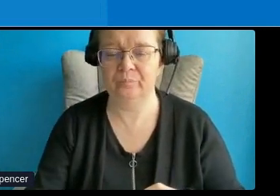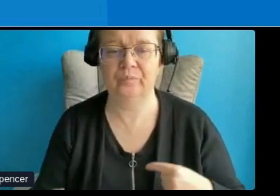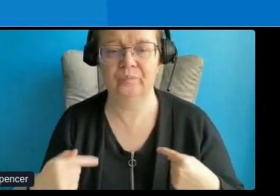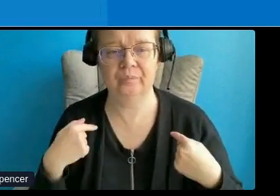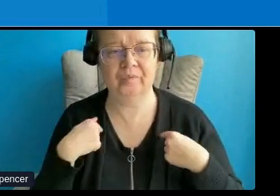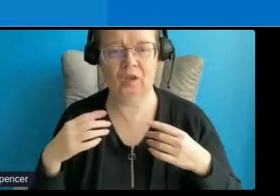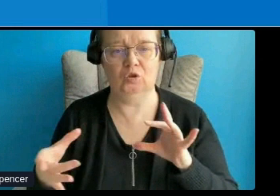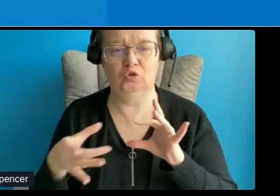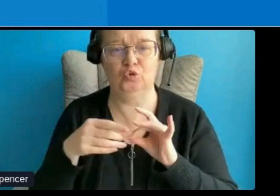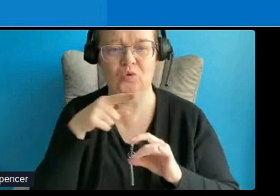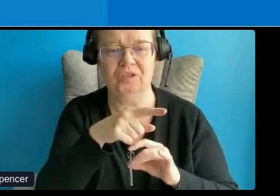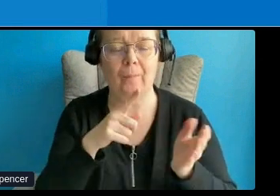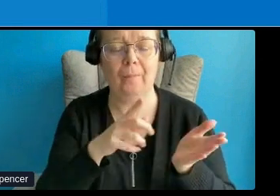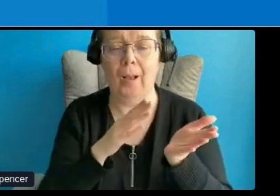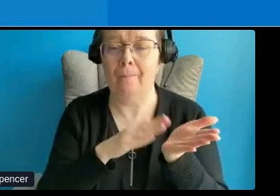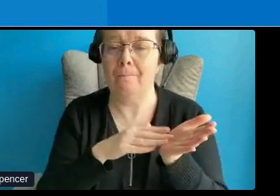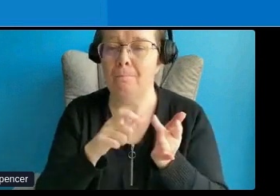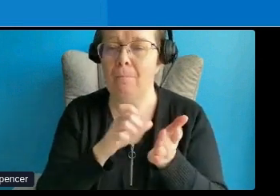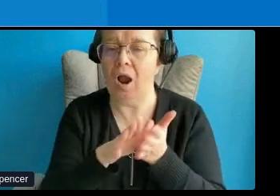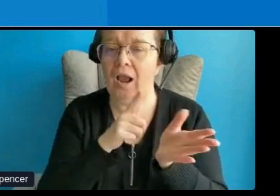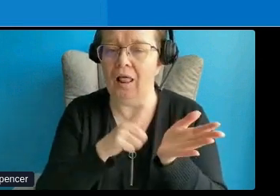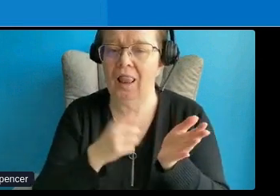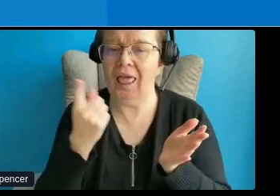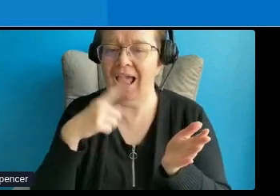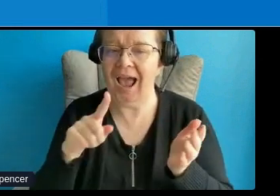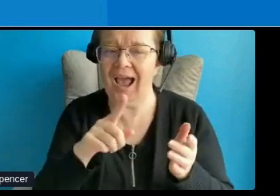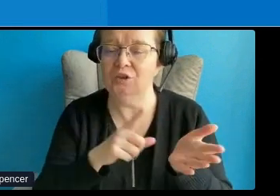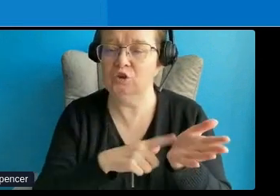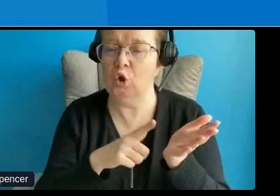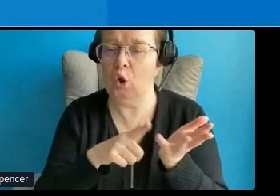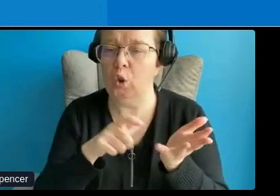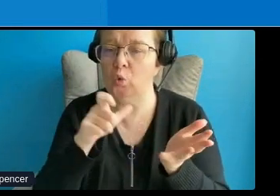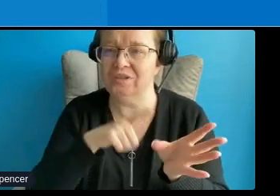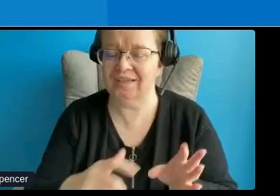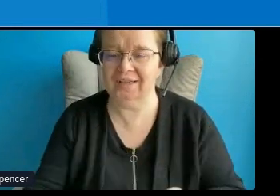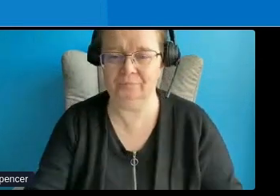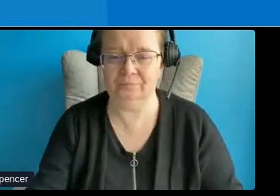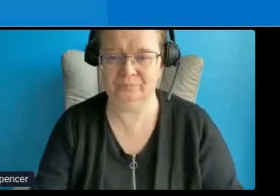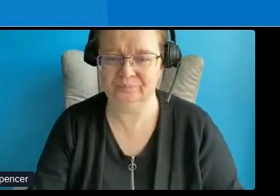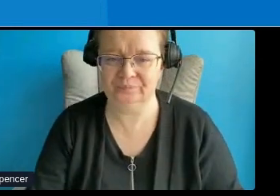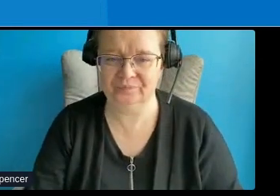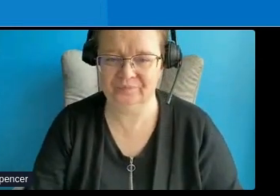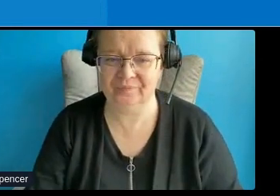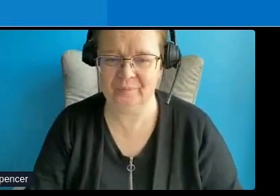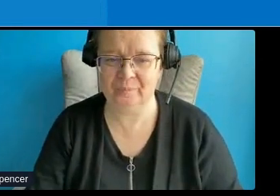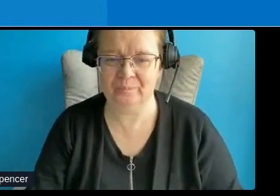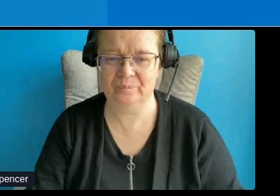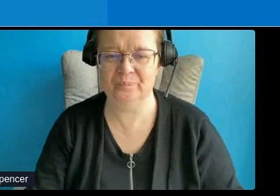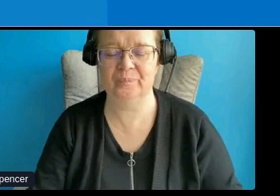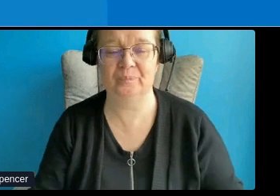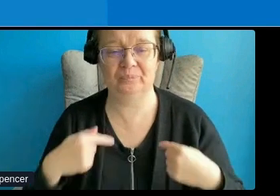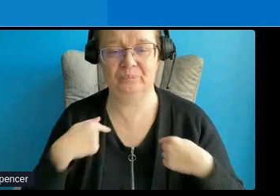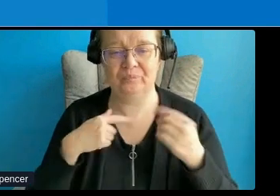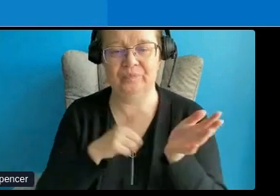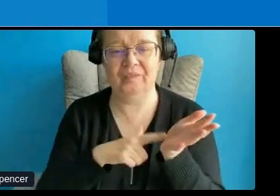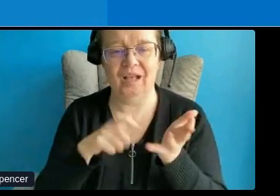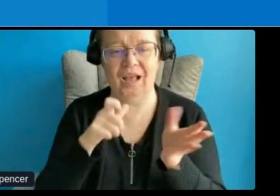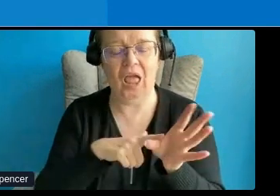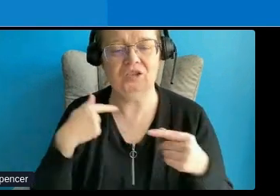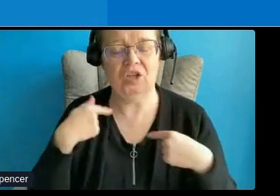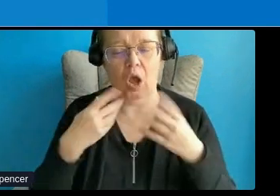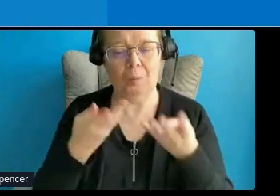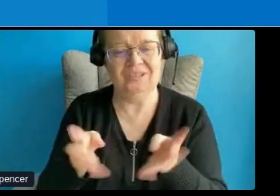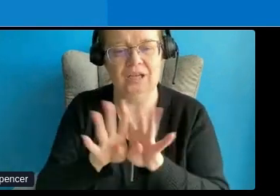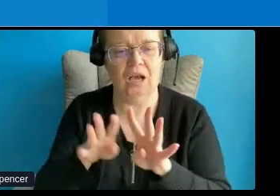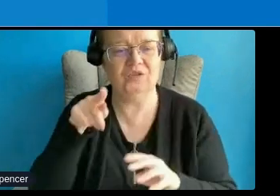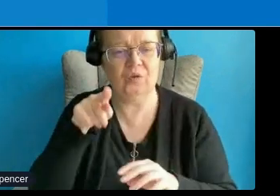joined by my colleague Lucy. I'll let you introduce yourself, Lucy. Thanks for that, Jacob. So I'm Lucy Ruck. I'm the Taskforce Manager at